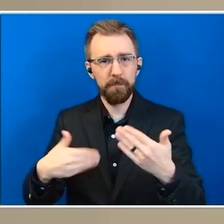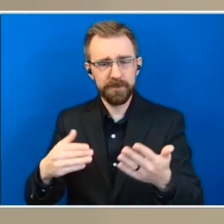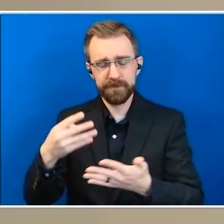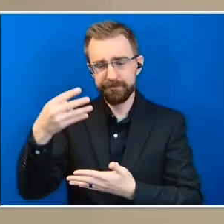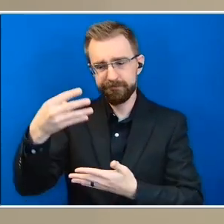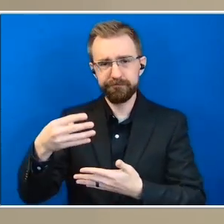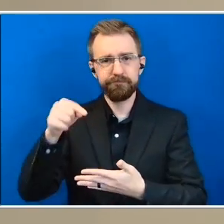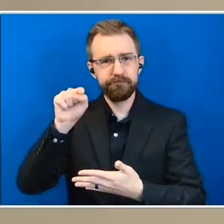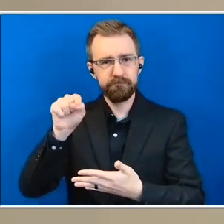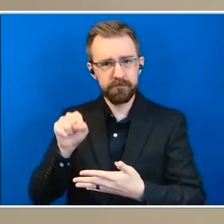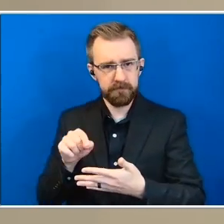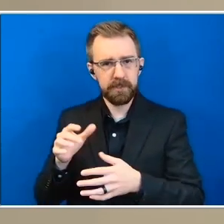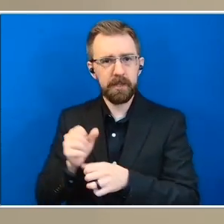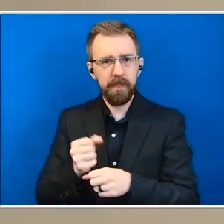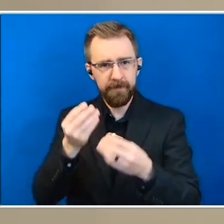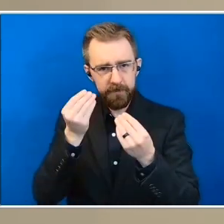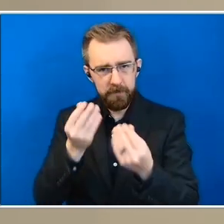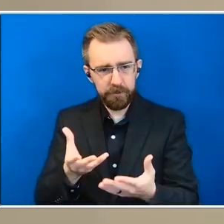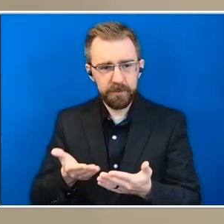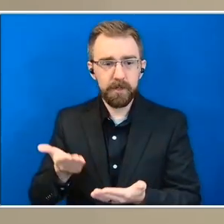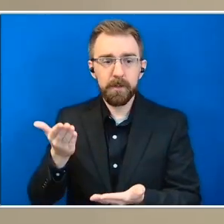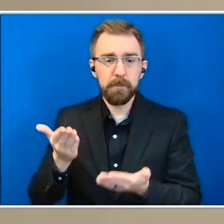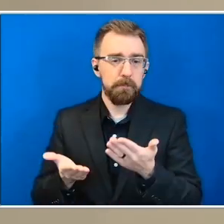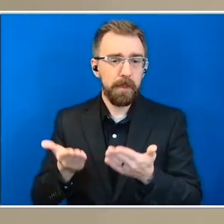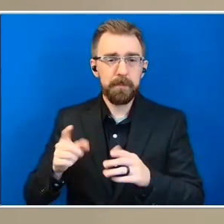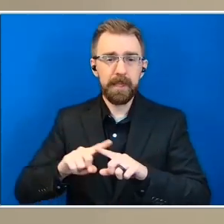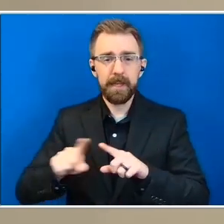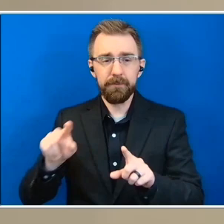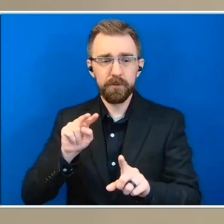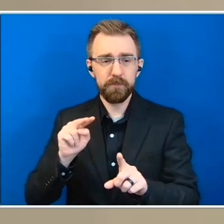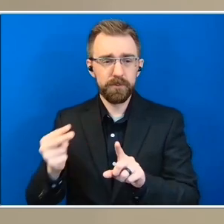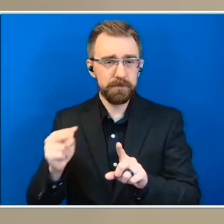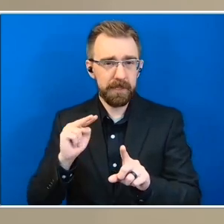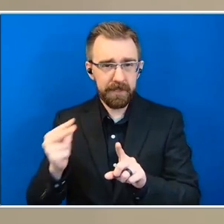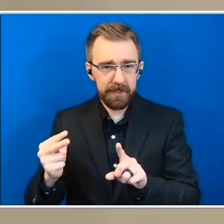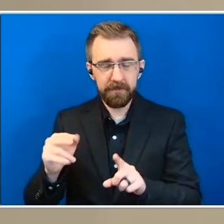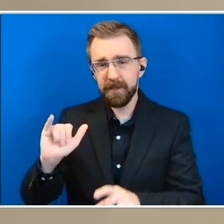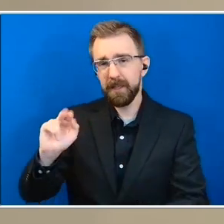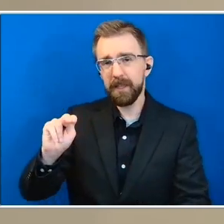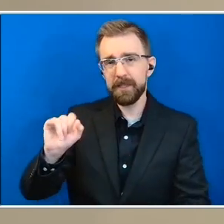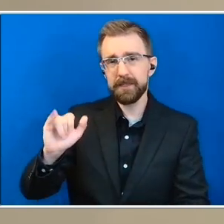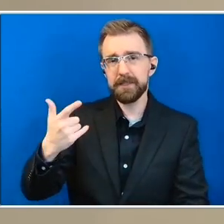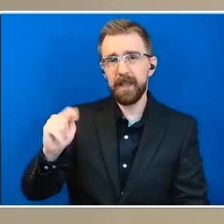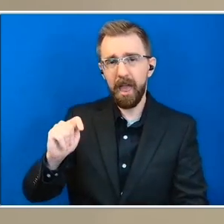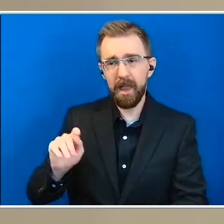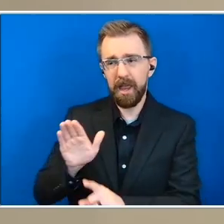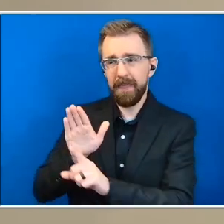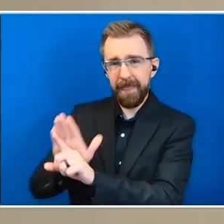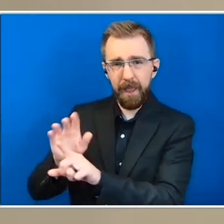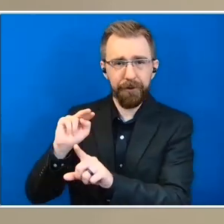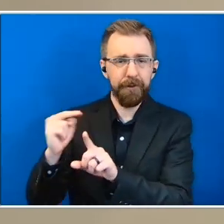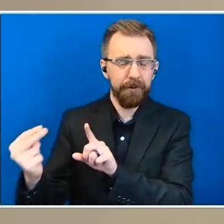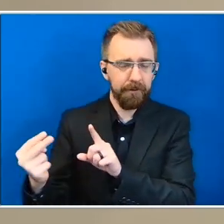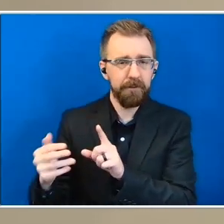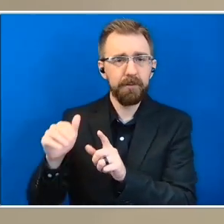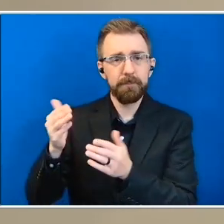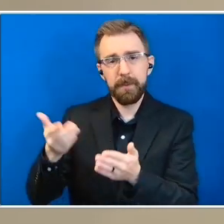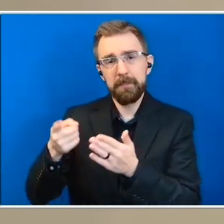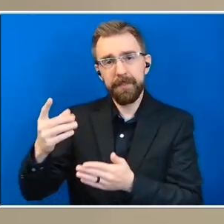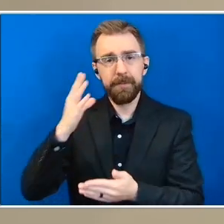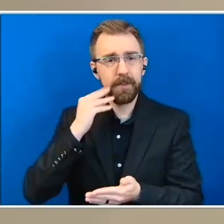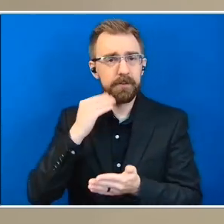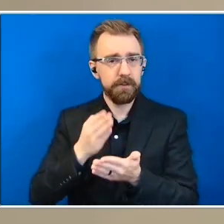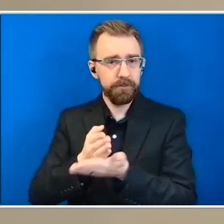information, maybe a different perspective and insight from another person that may have gone through this